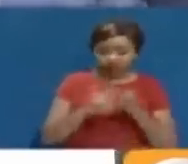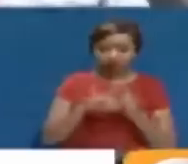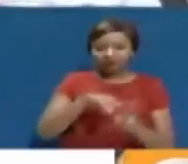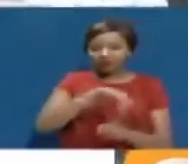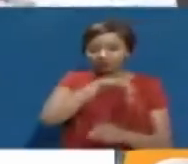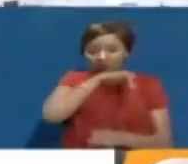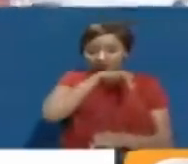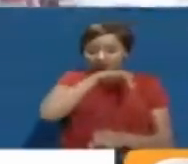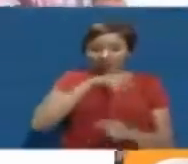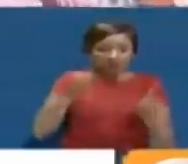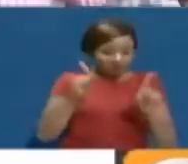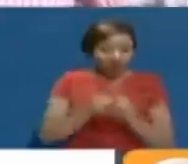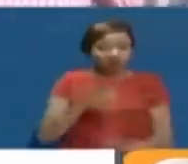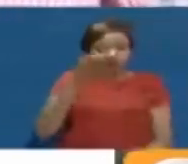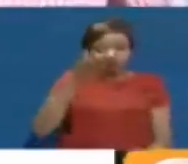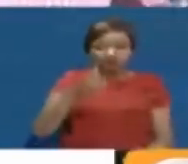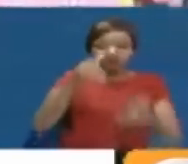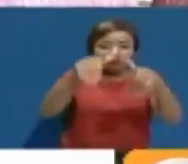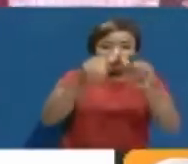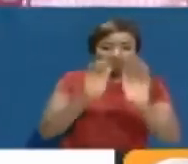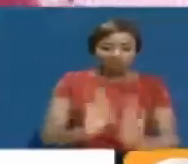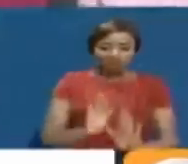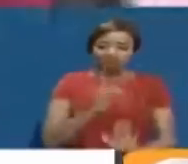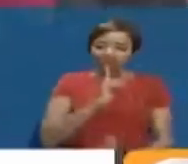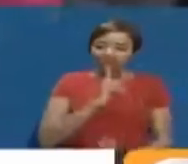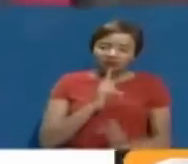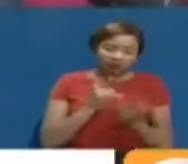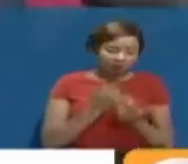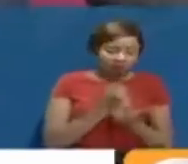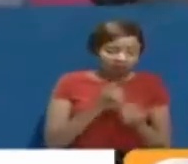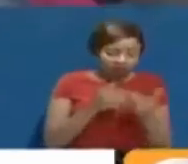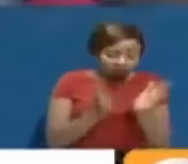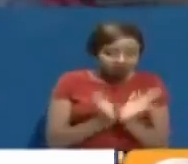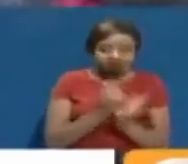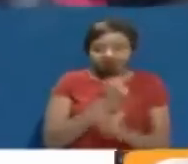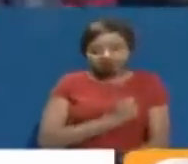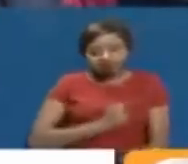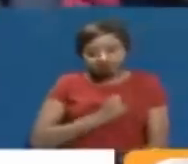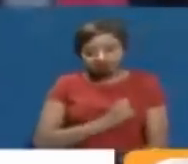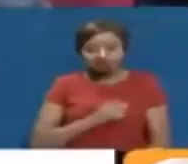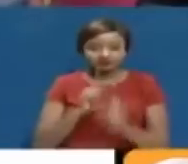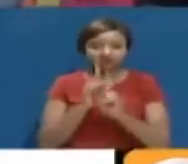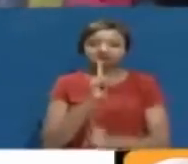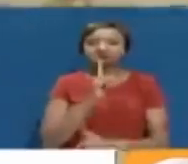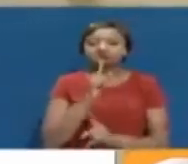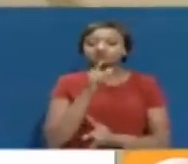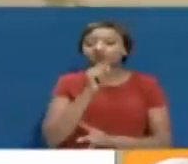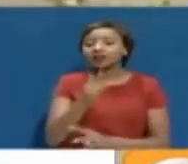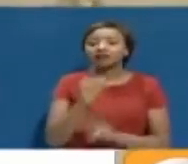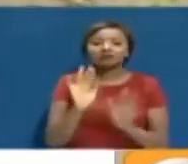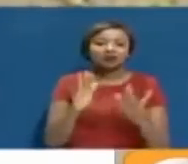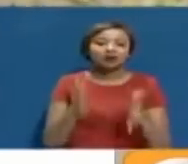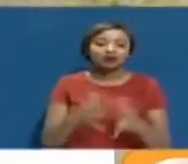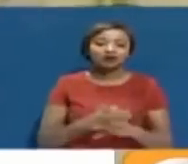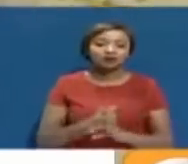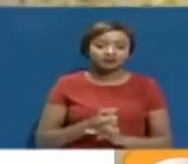Raila Odinga also attended the burial, condoling with family and paying tribute to the late senator.